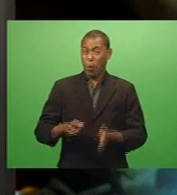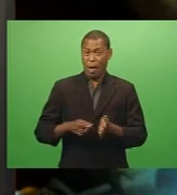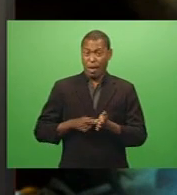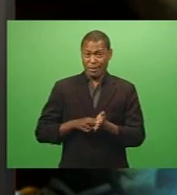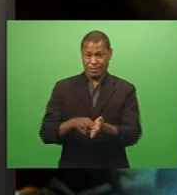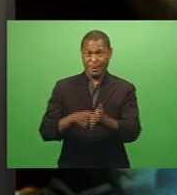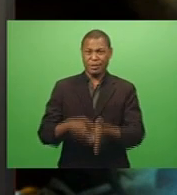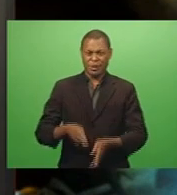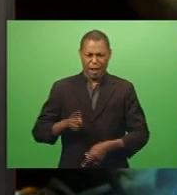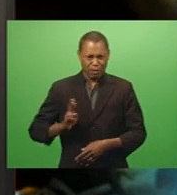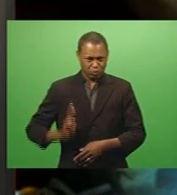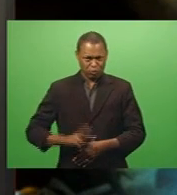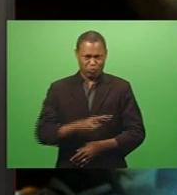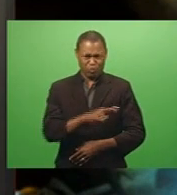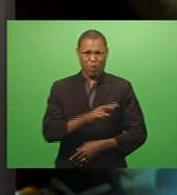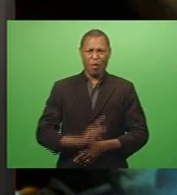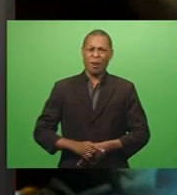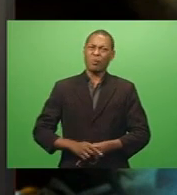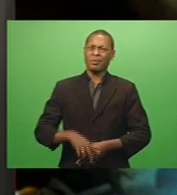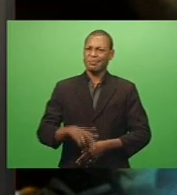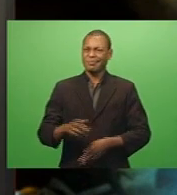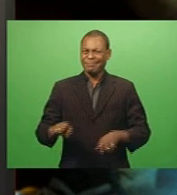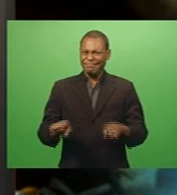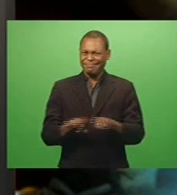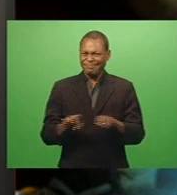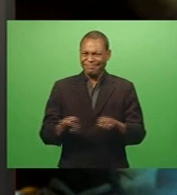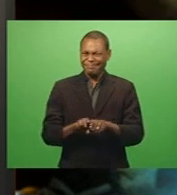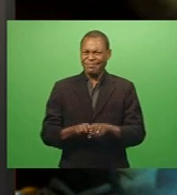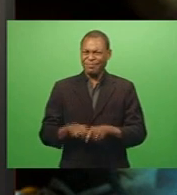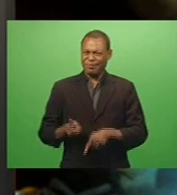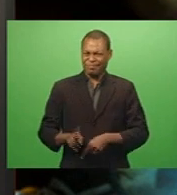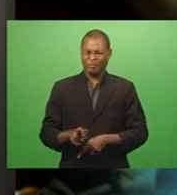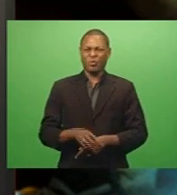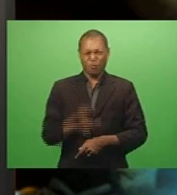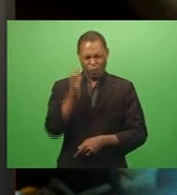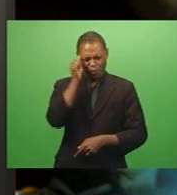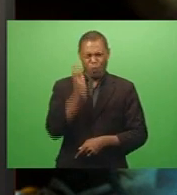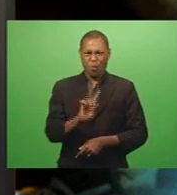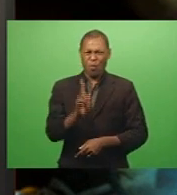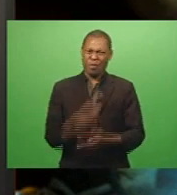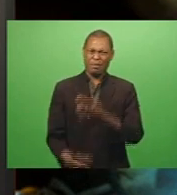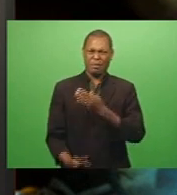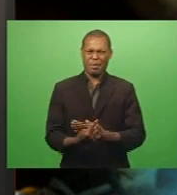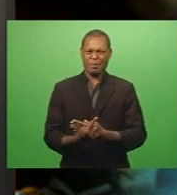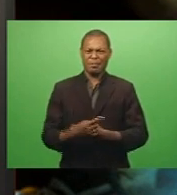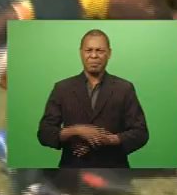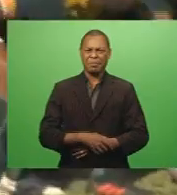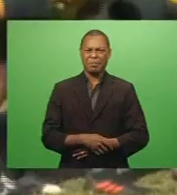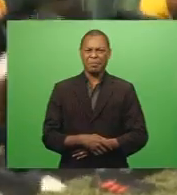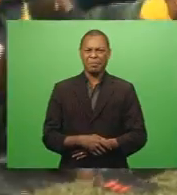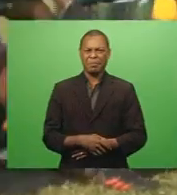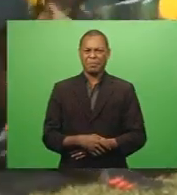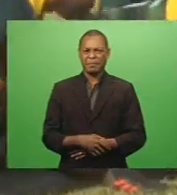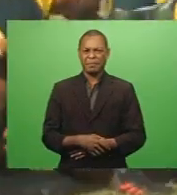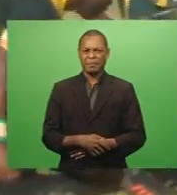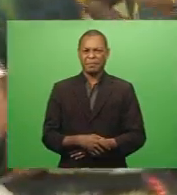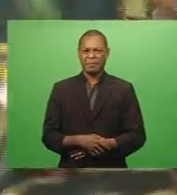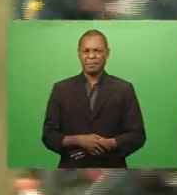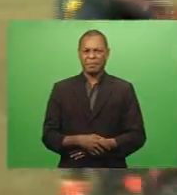at Prince Charles Park, with the hosts well aware of what Rewa is capable of. Aquila Dama reports. It's still